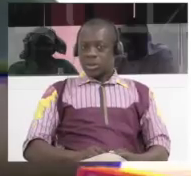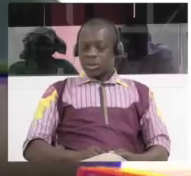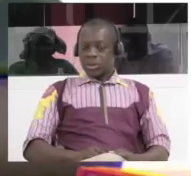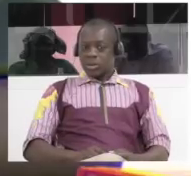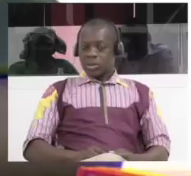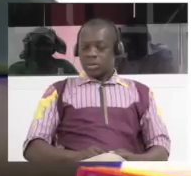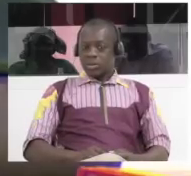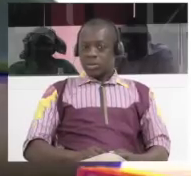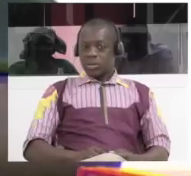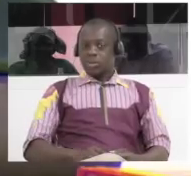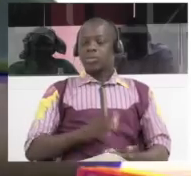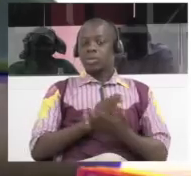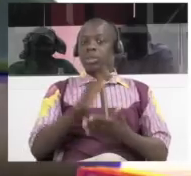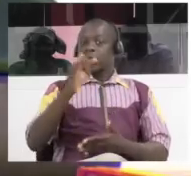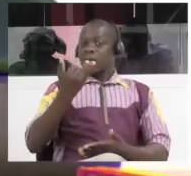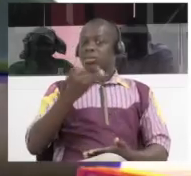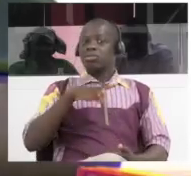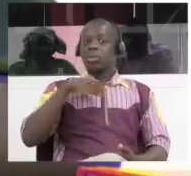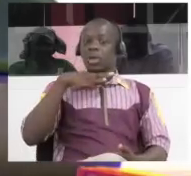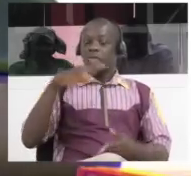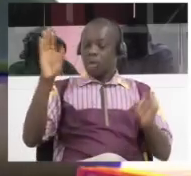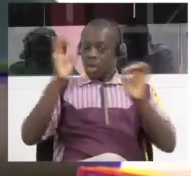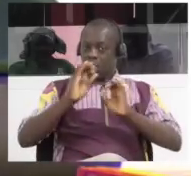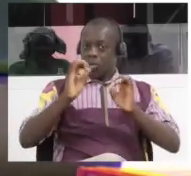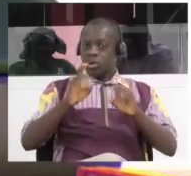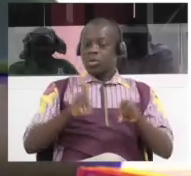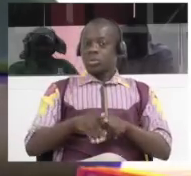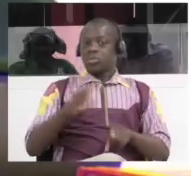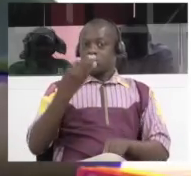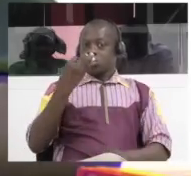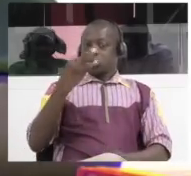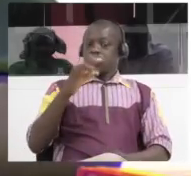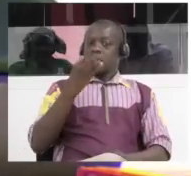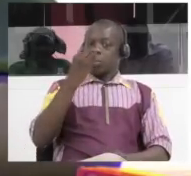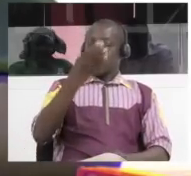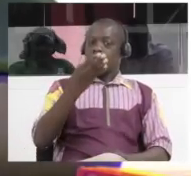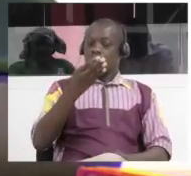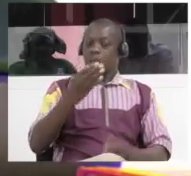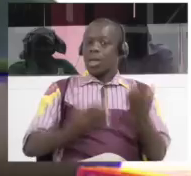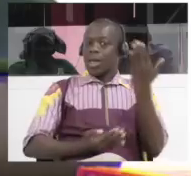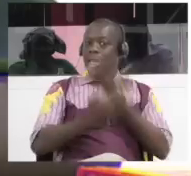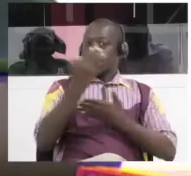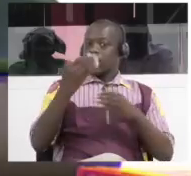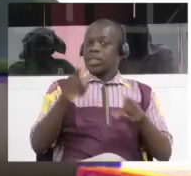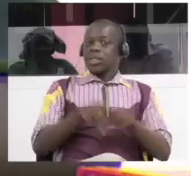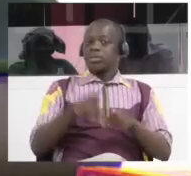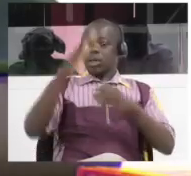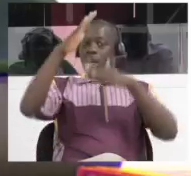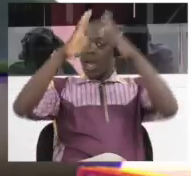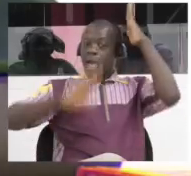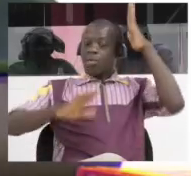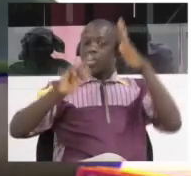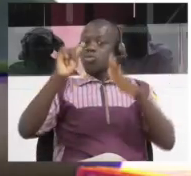Well, it was not adequate. And as I said earlier on, because the army was a new